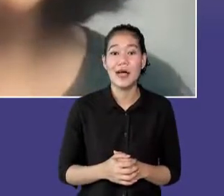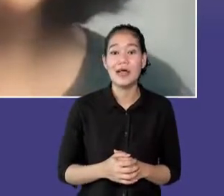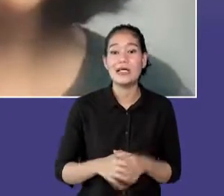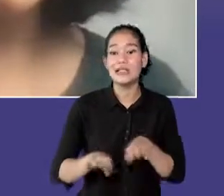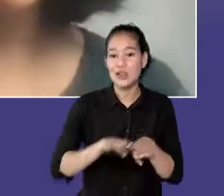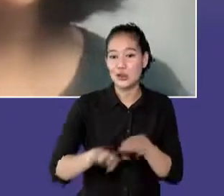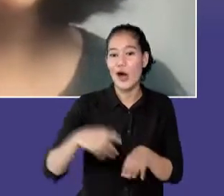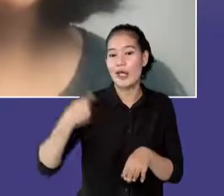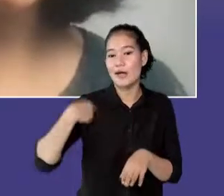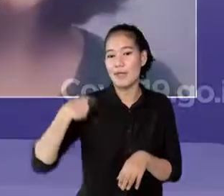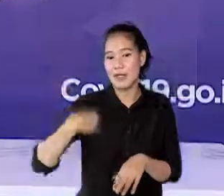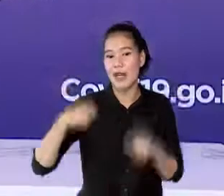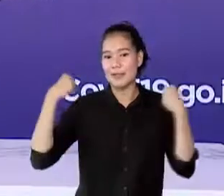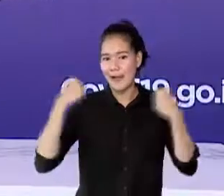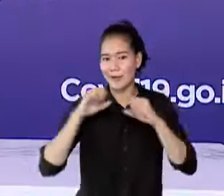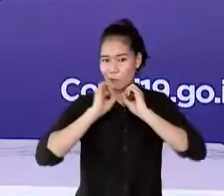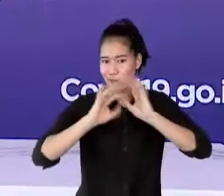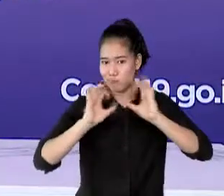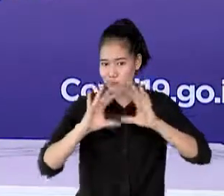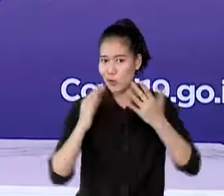Health, that the